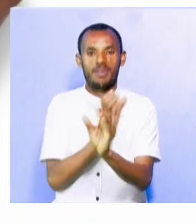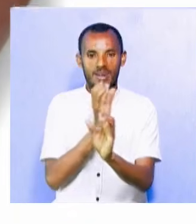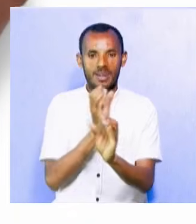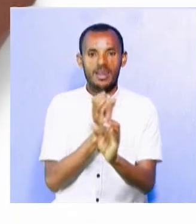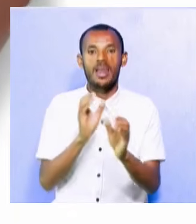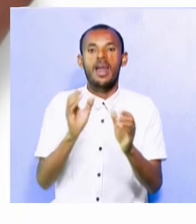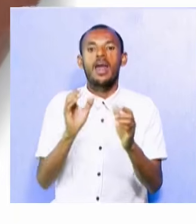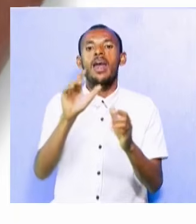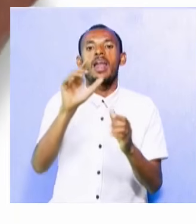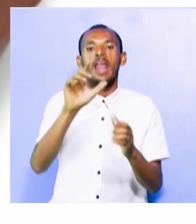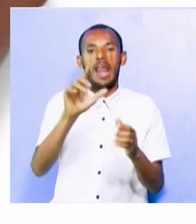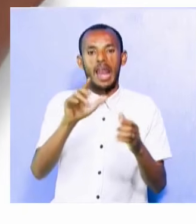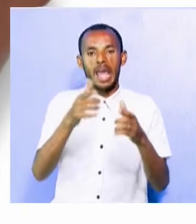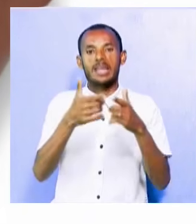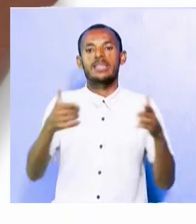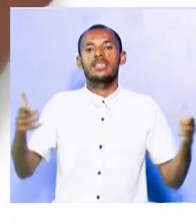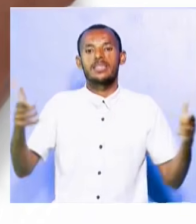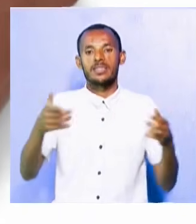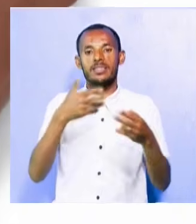length times